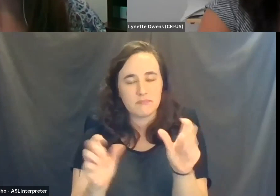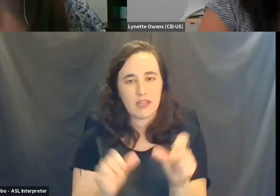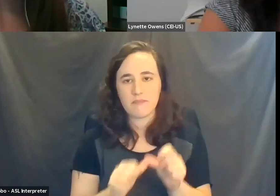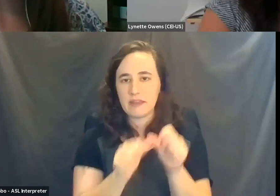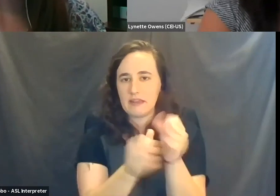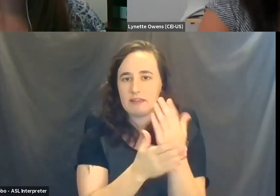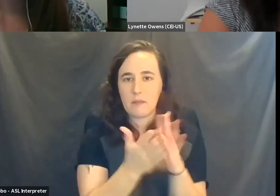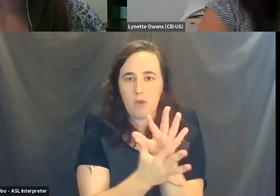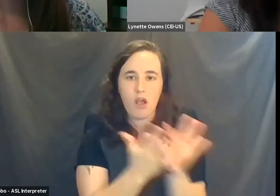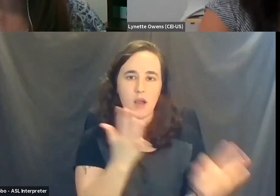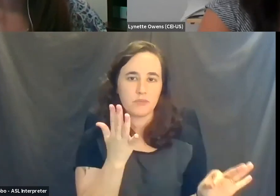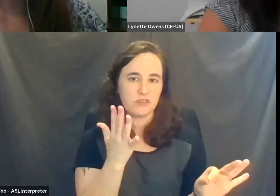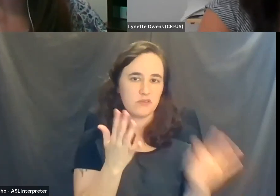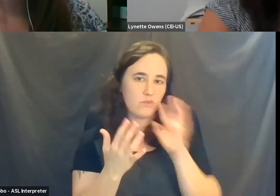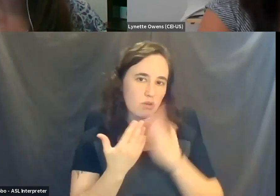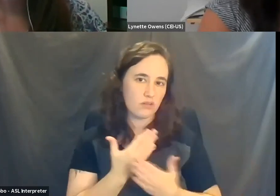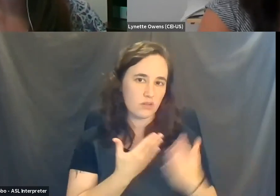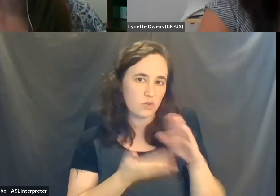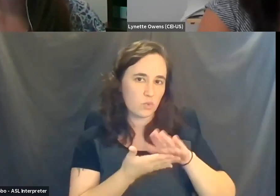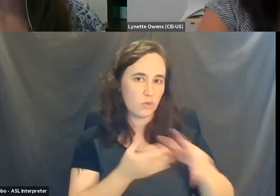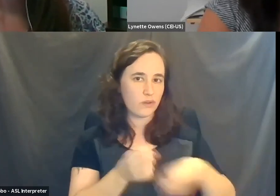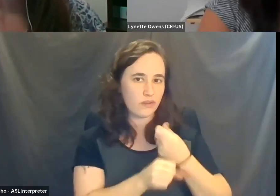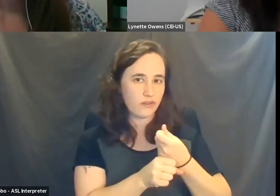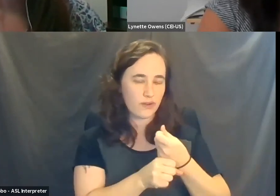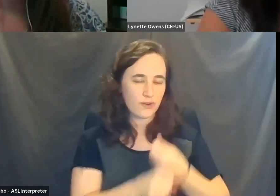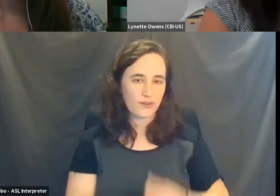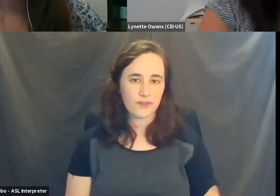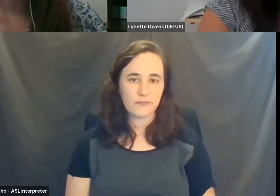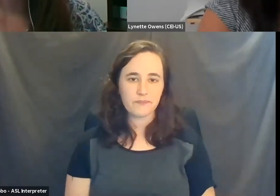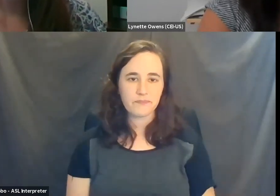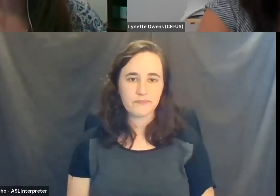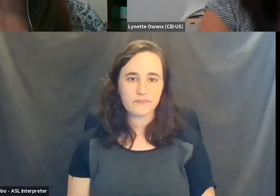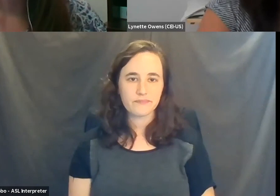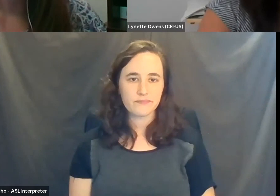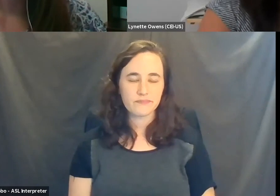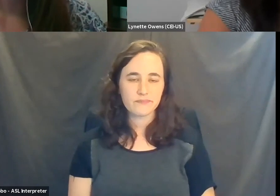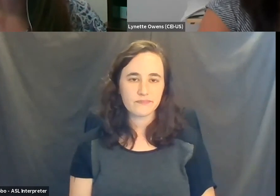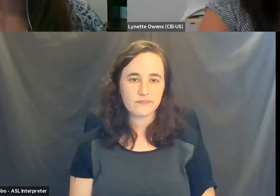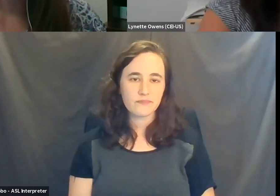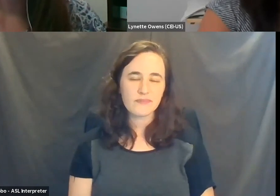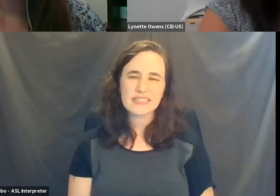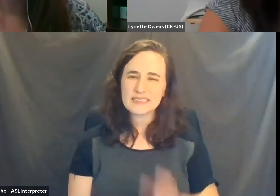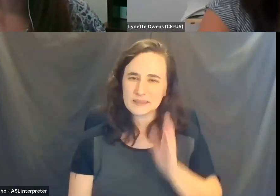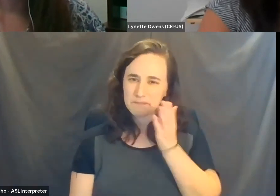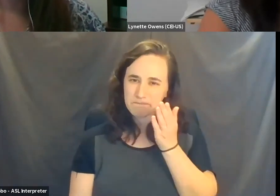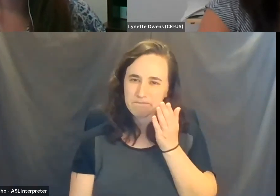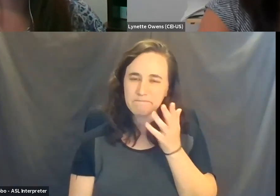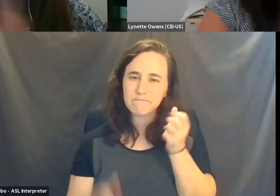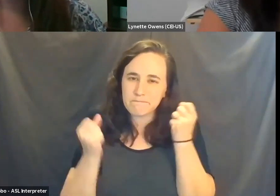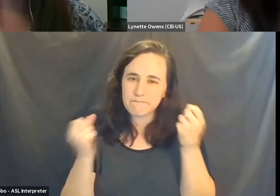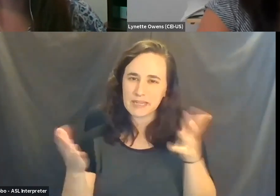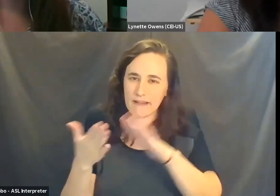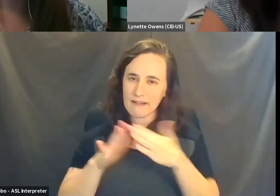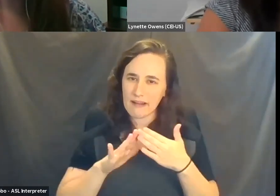into this school year, because I do know it seems to me that a lot of districts are becoming a lot